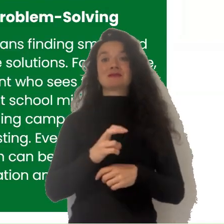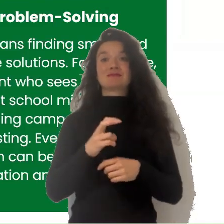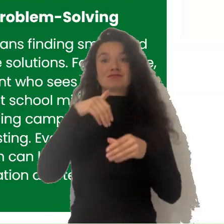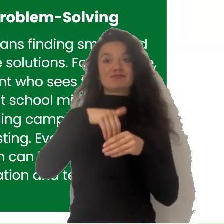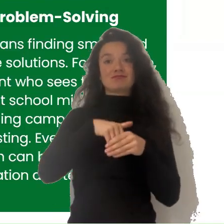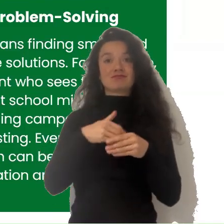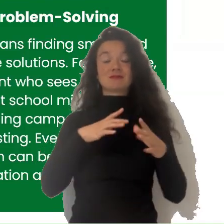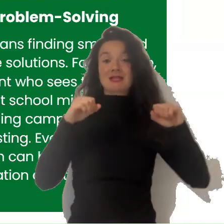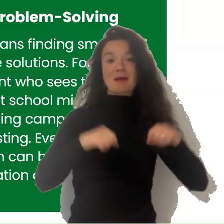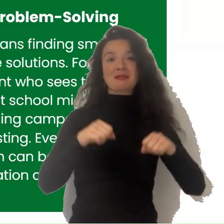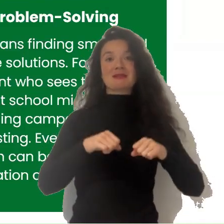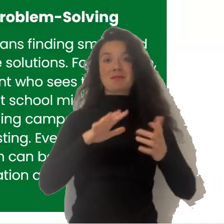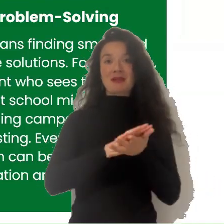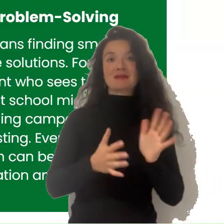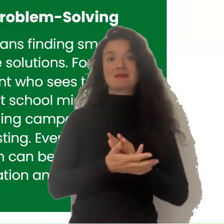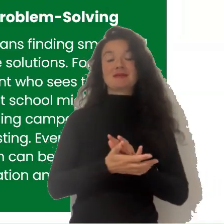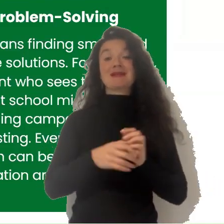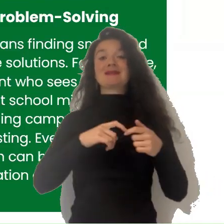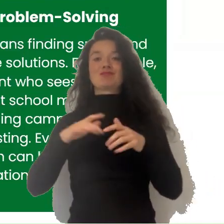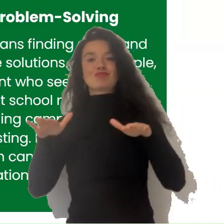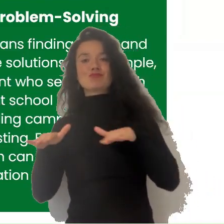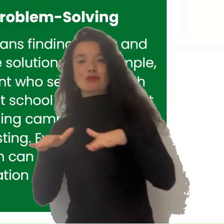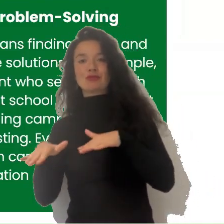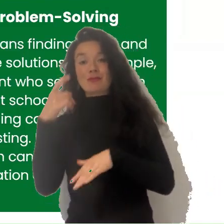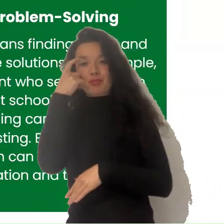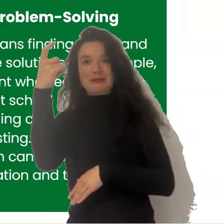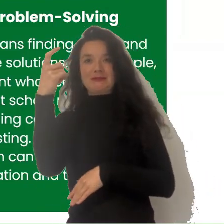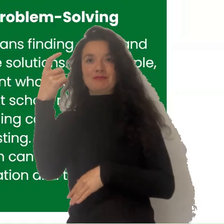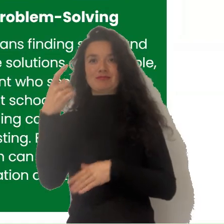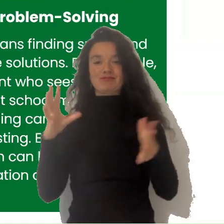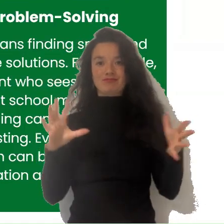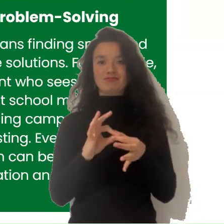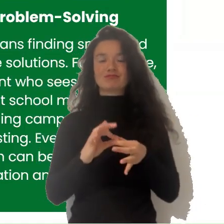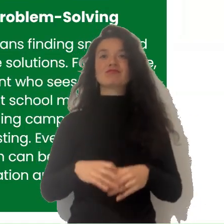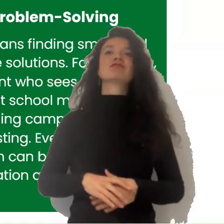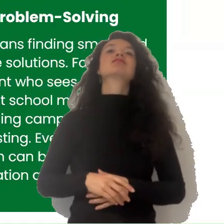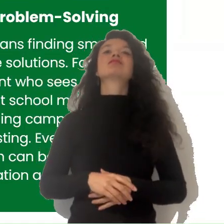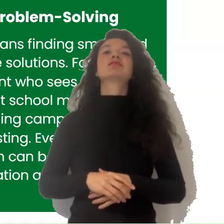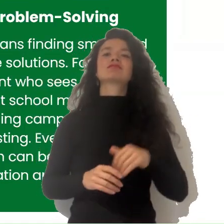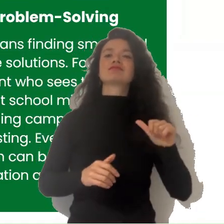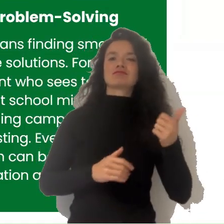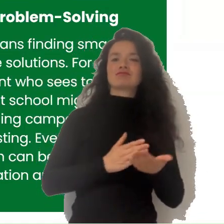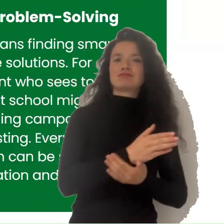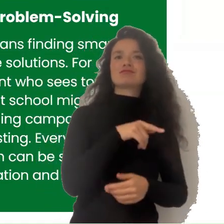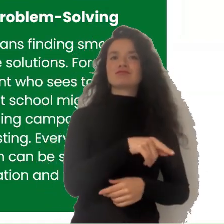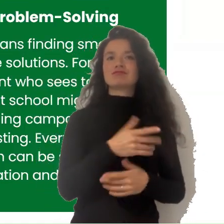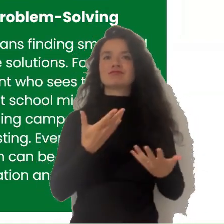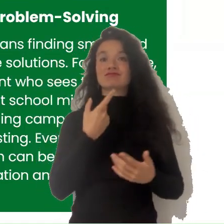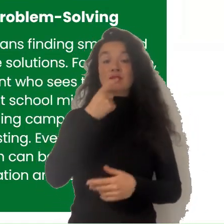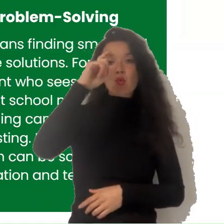of thinking. And the first one is environmental awareness. And basically, this